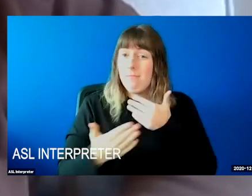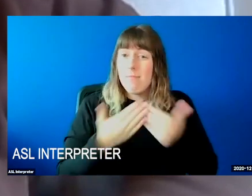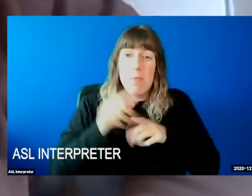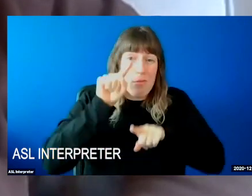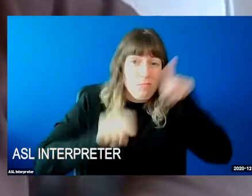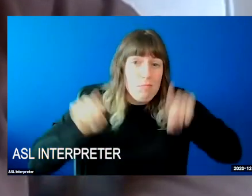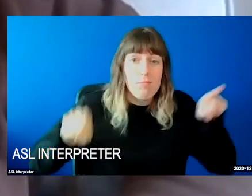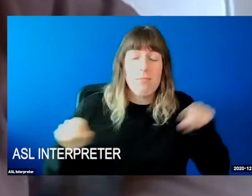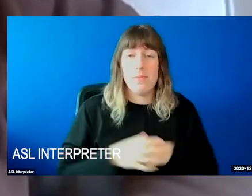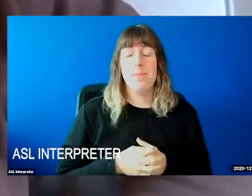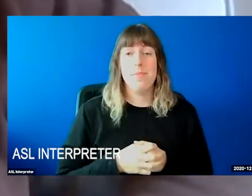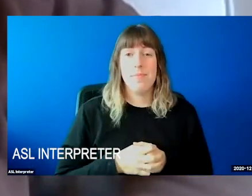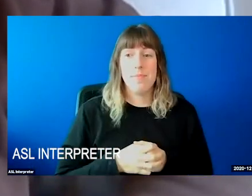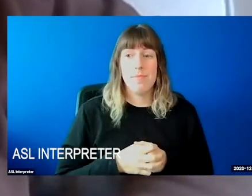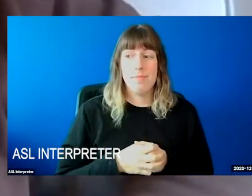regardless of our differences.